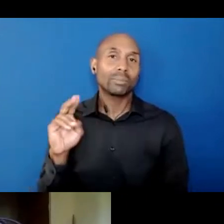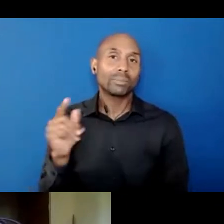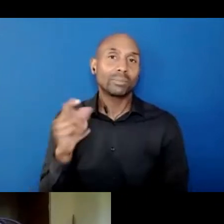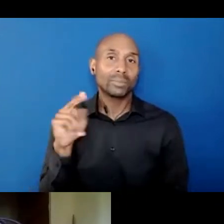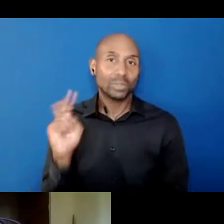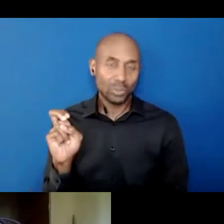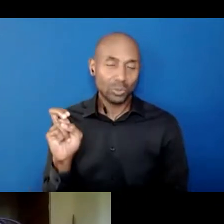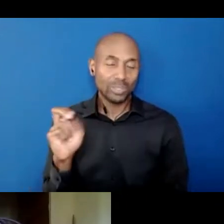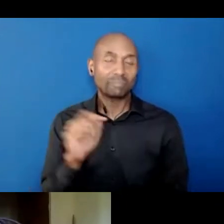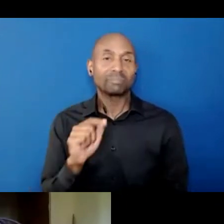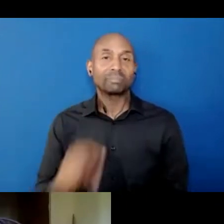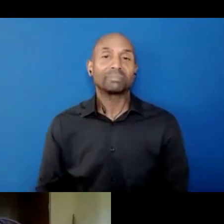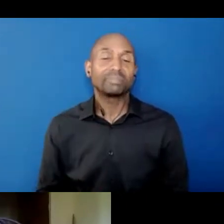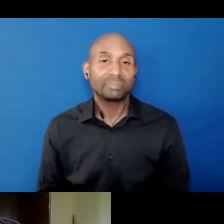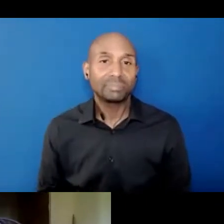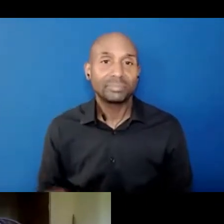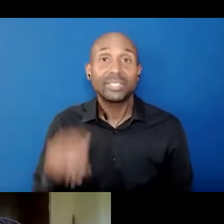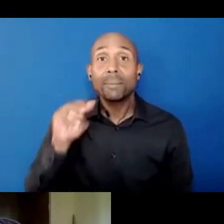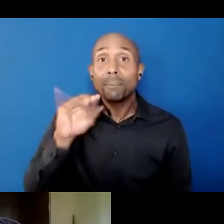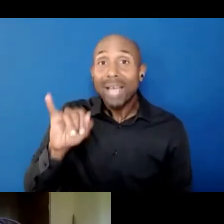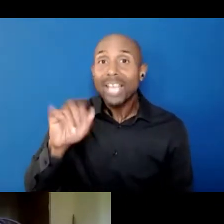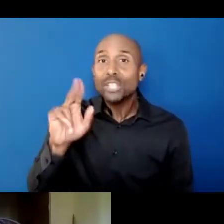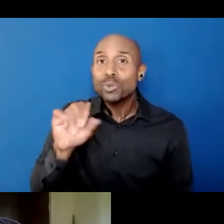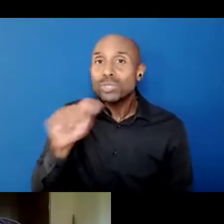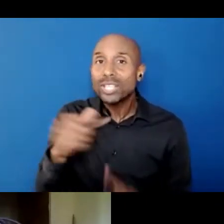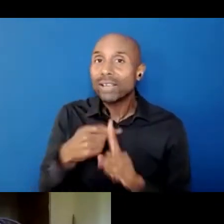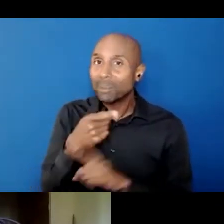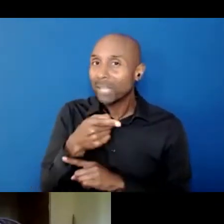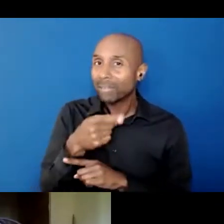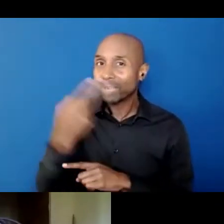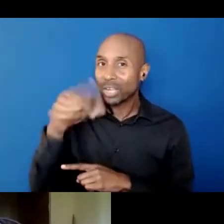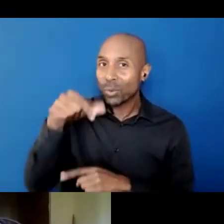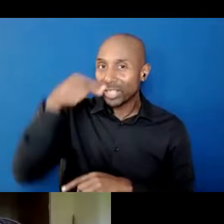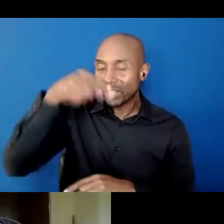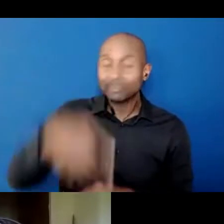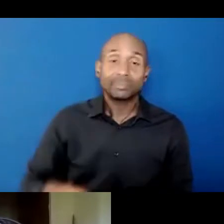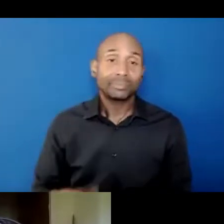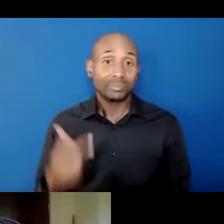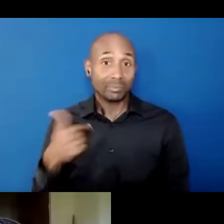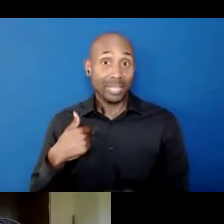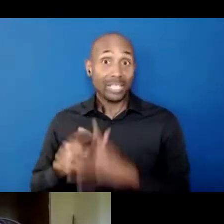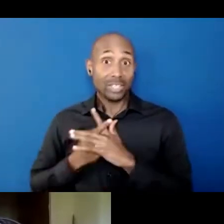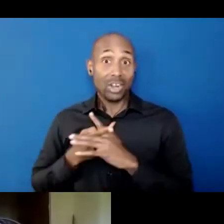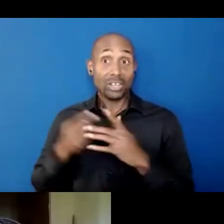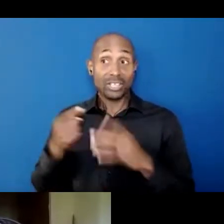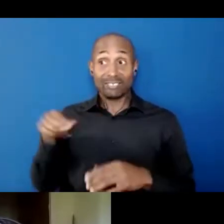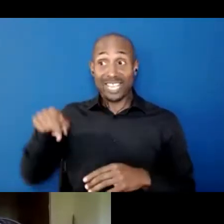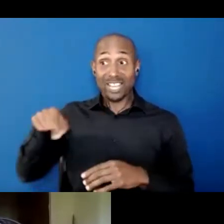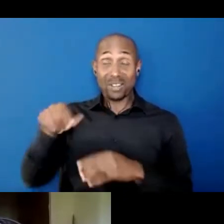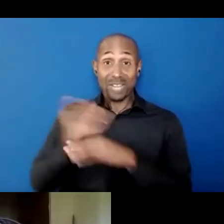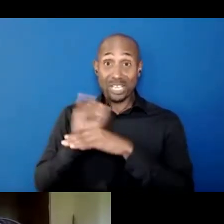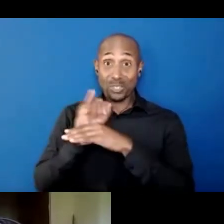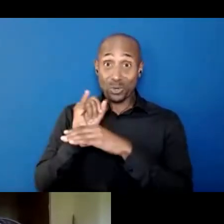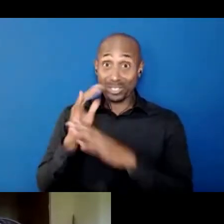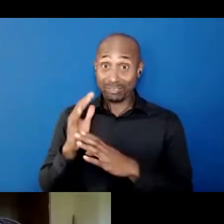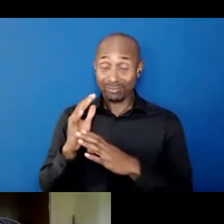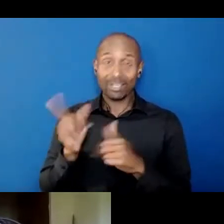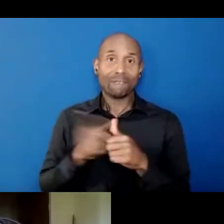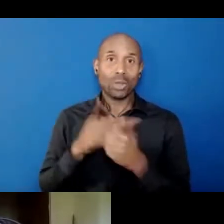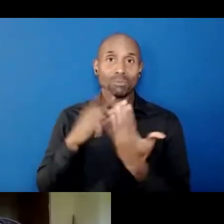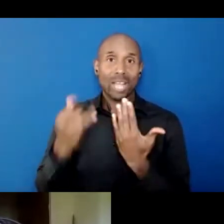with NCDE for a little over 10 years now and started as an intern. And I remember my first project was reading aloud